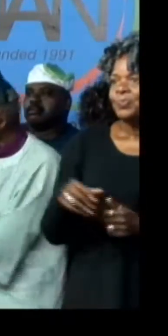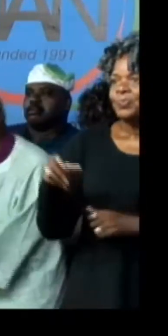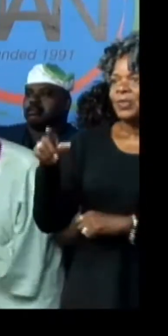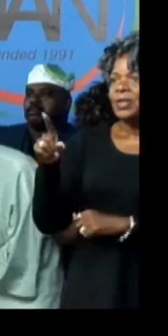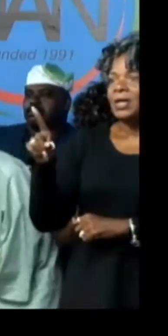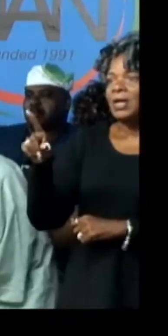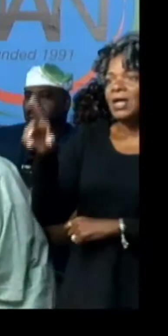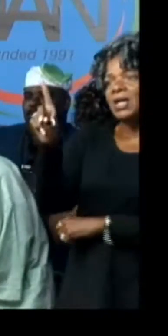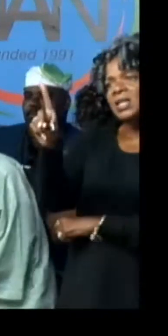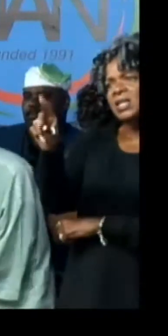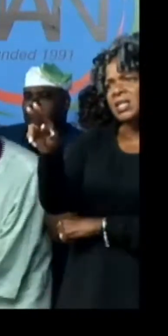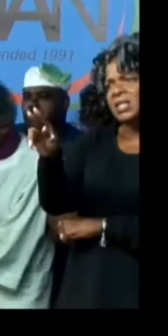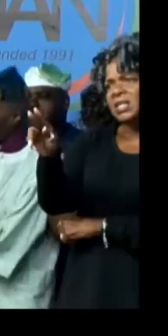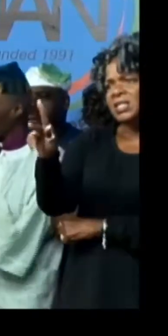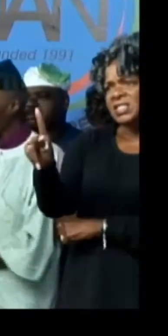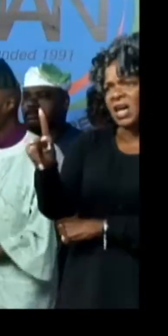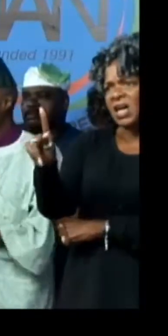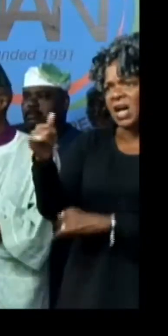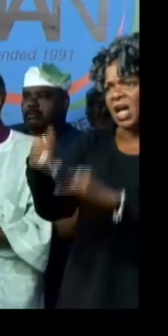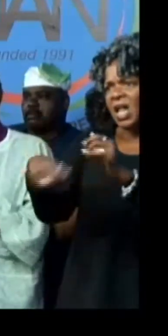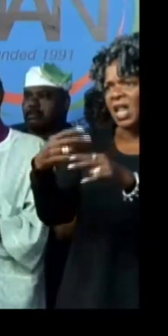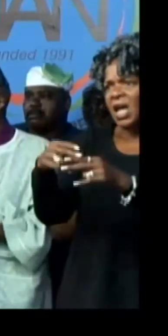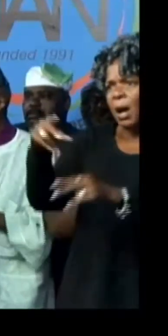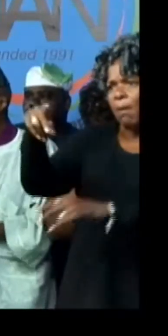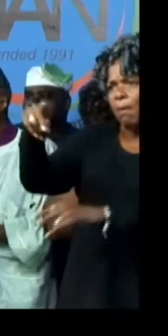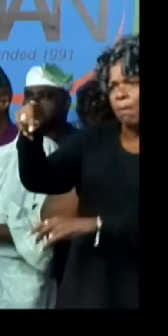Give him a hand.